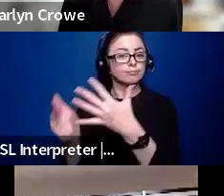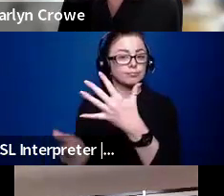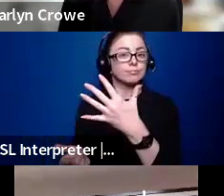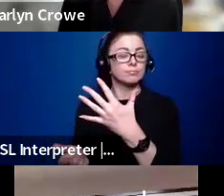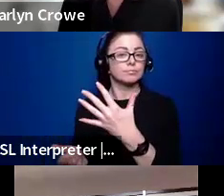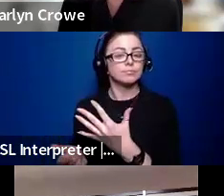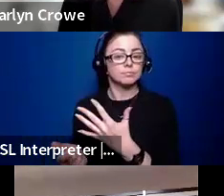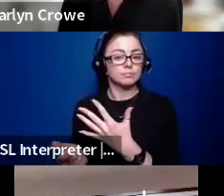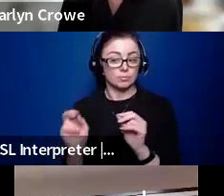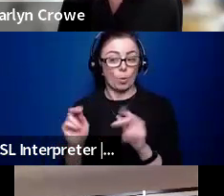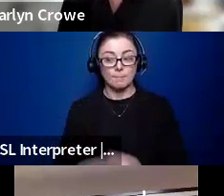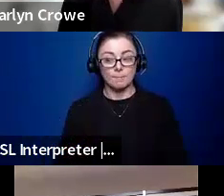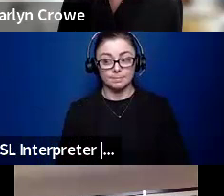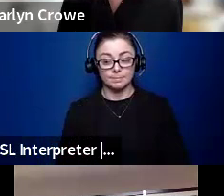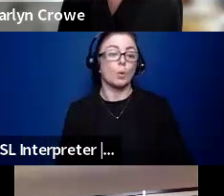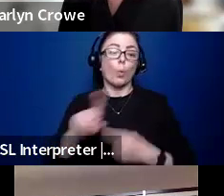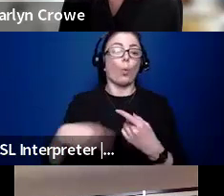from participants.